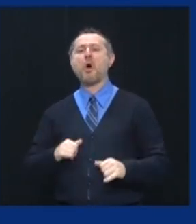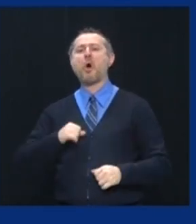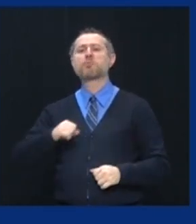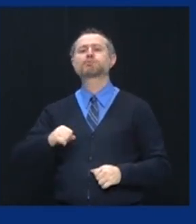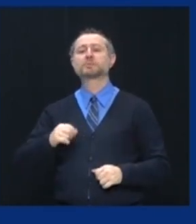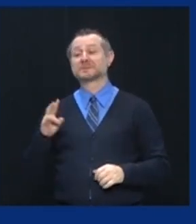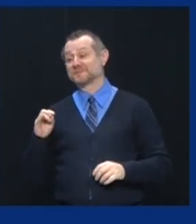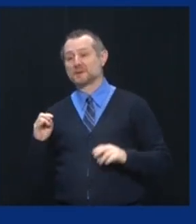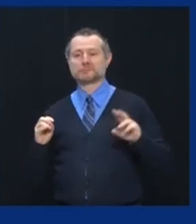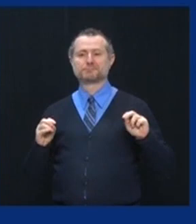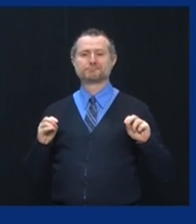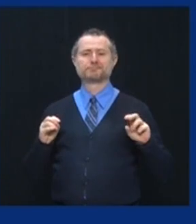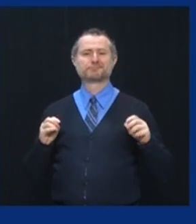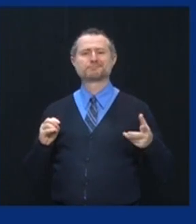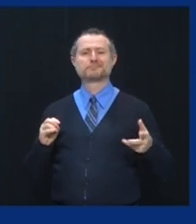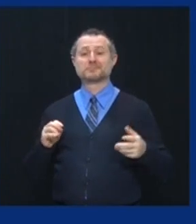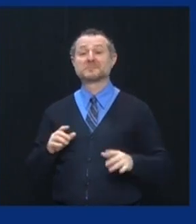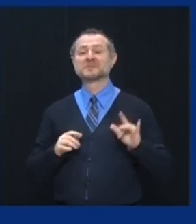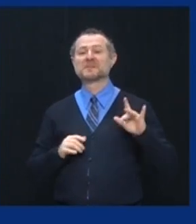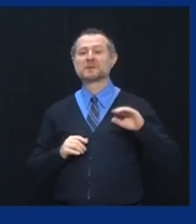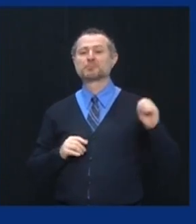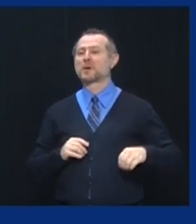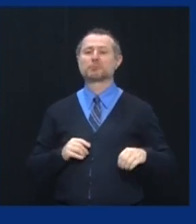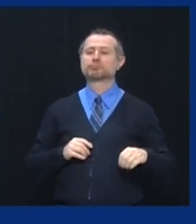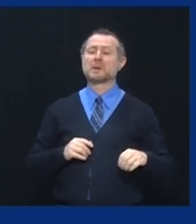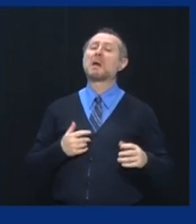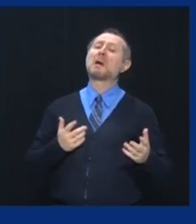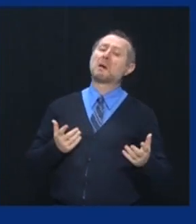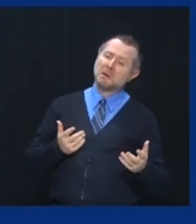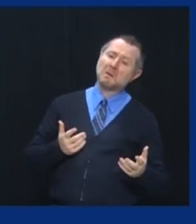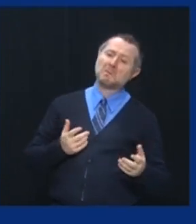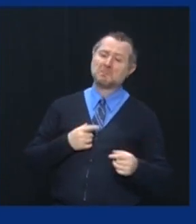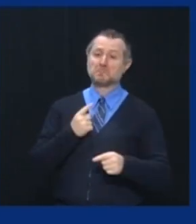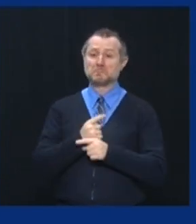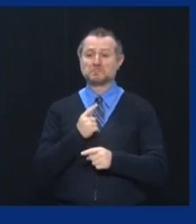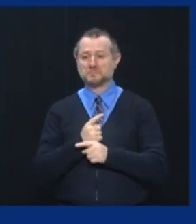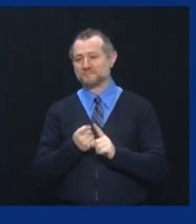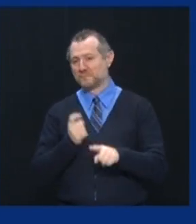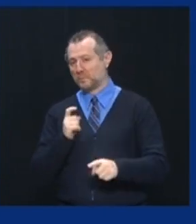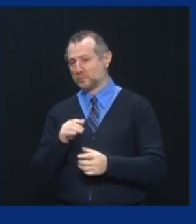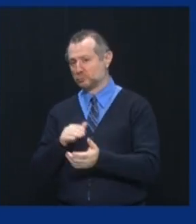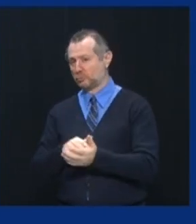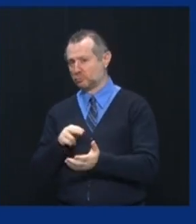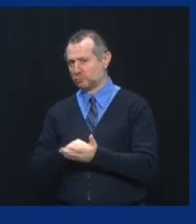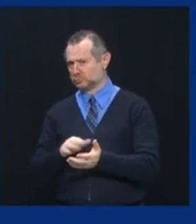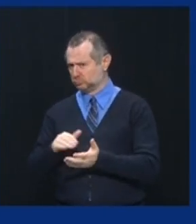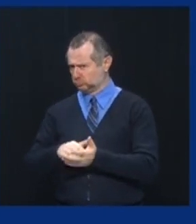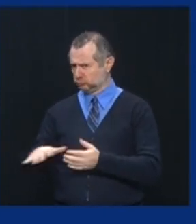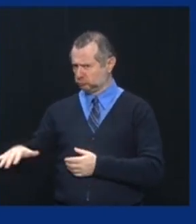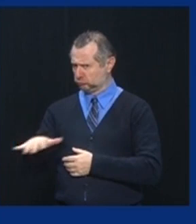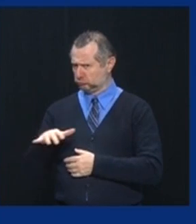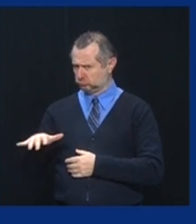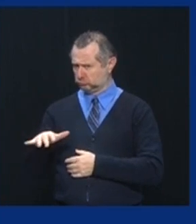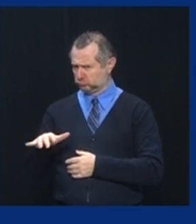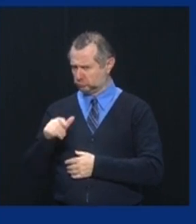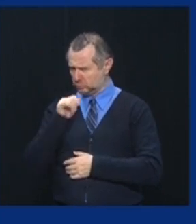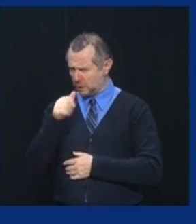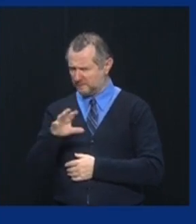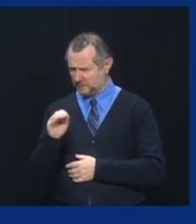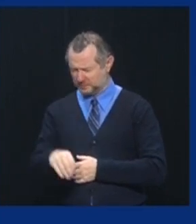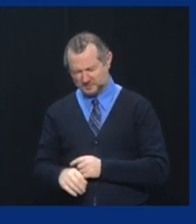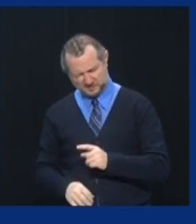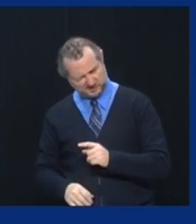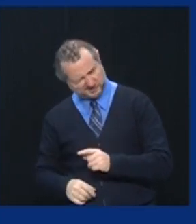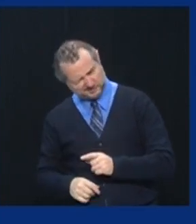25% refusal is what we expect to see from the healthcare community, but not 50%.